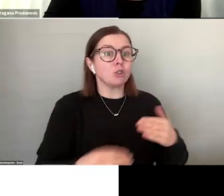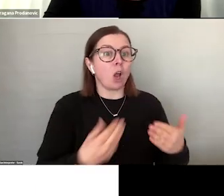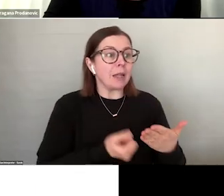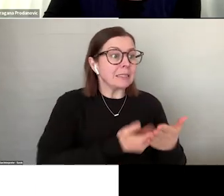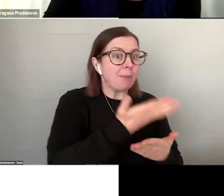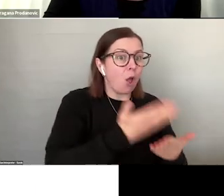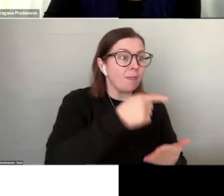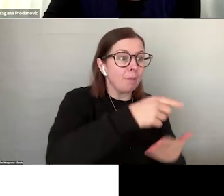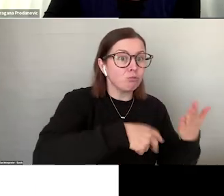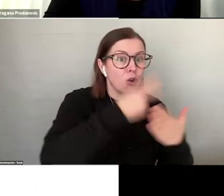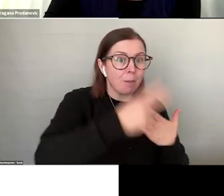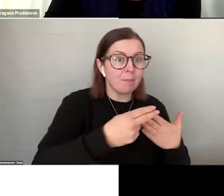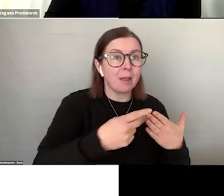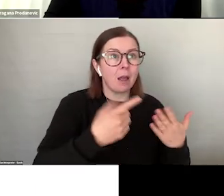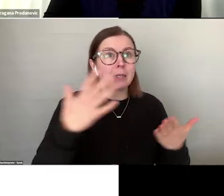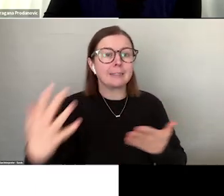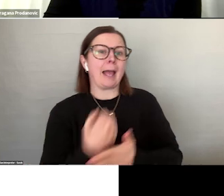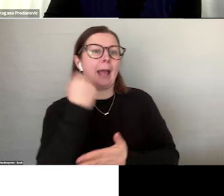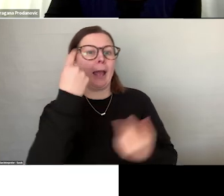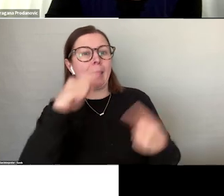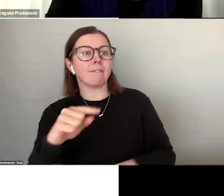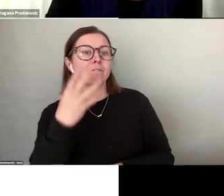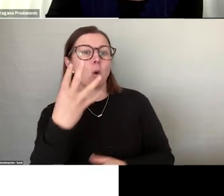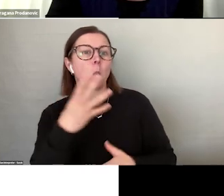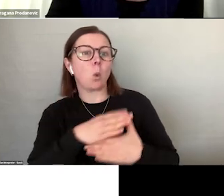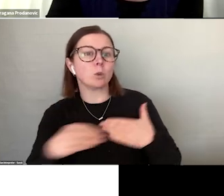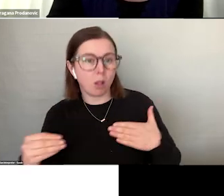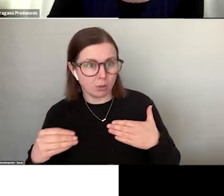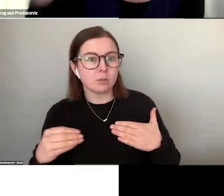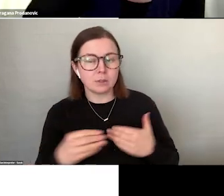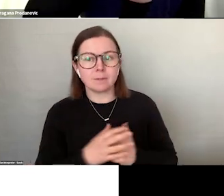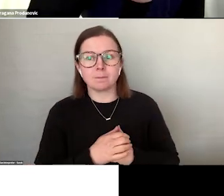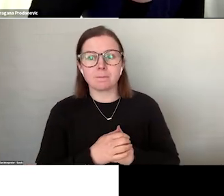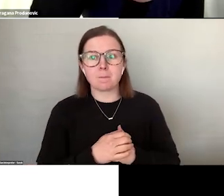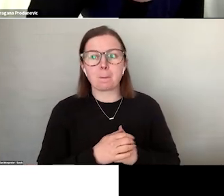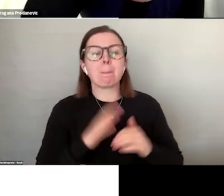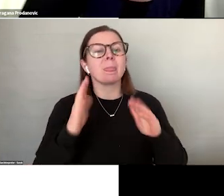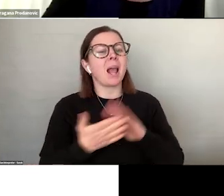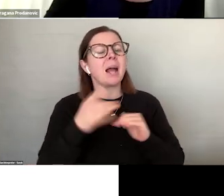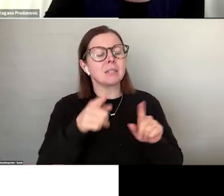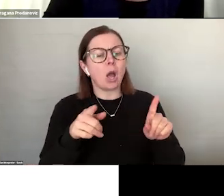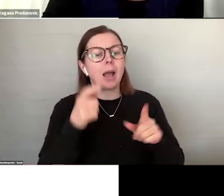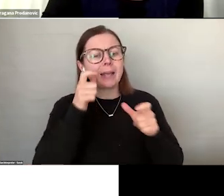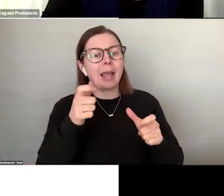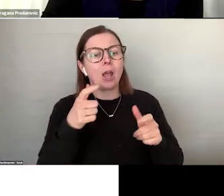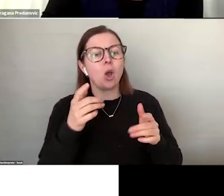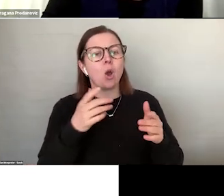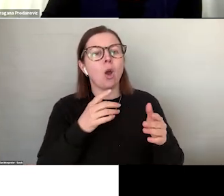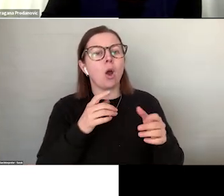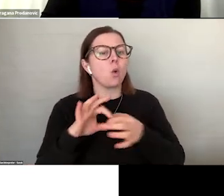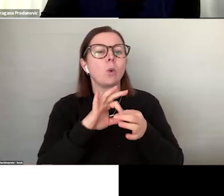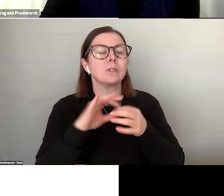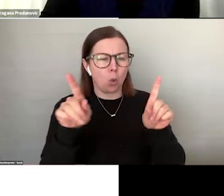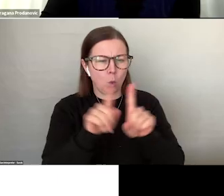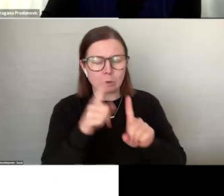program, $4 was saved. I should also mention that under care coordination, there was